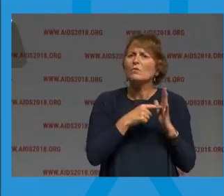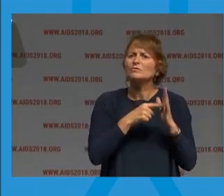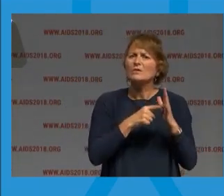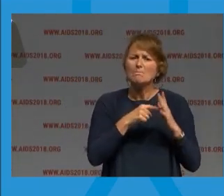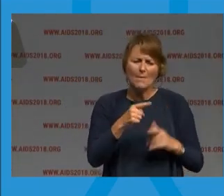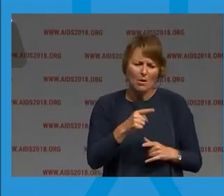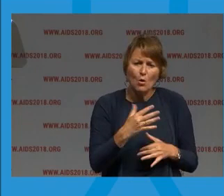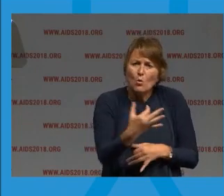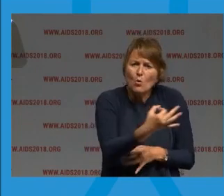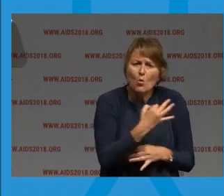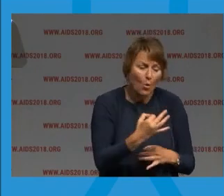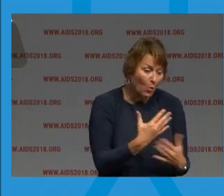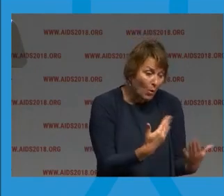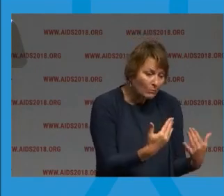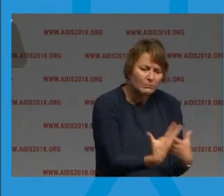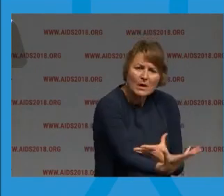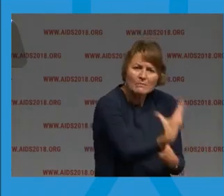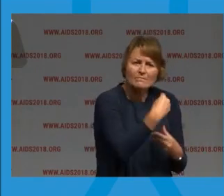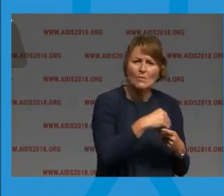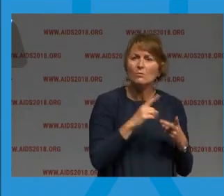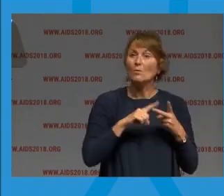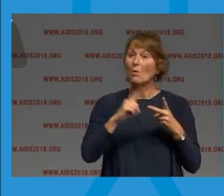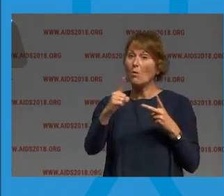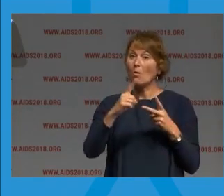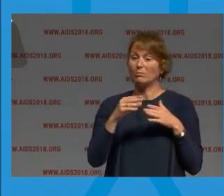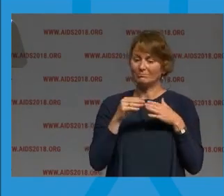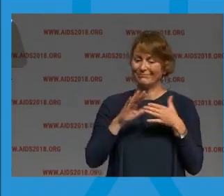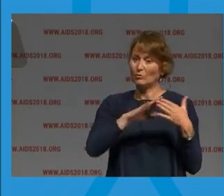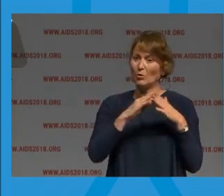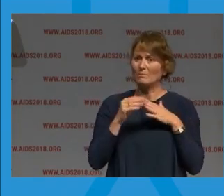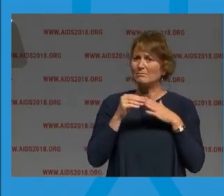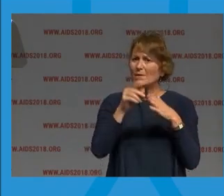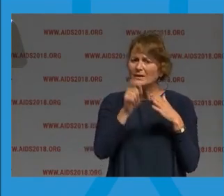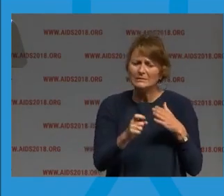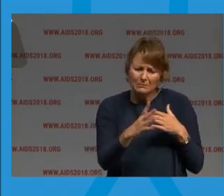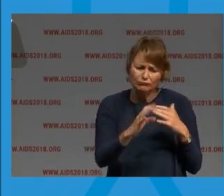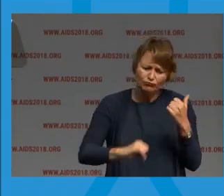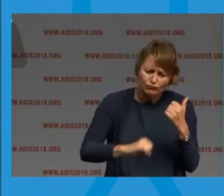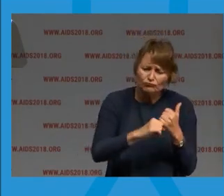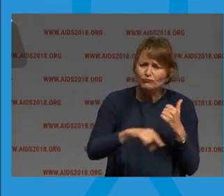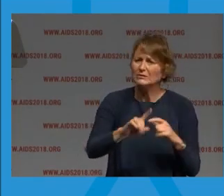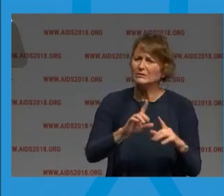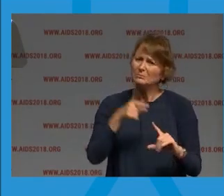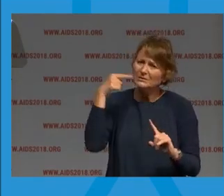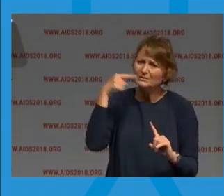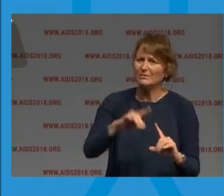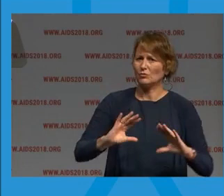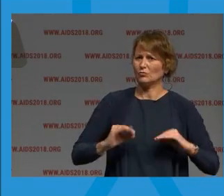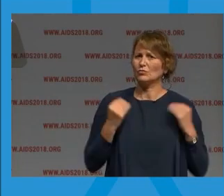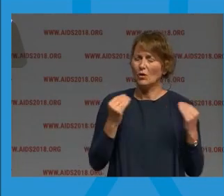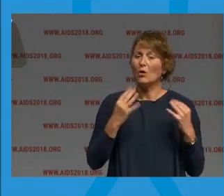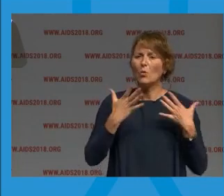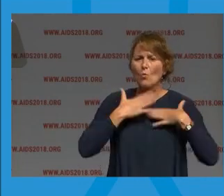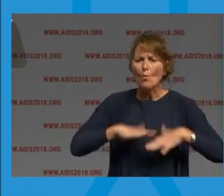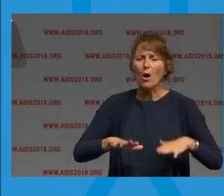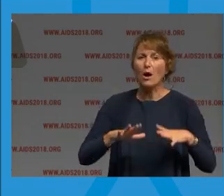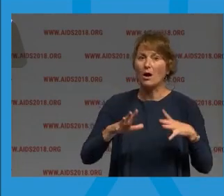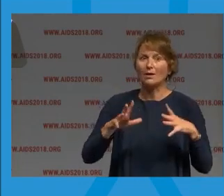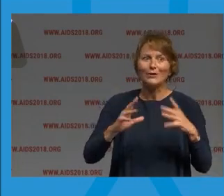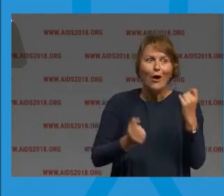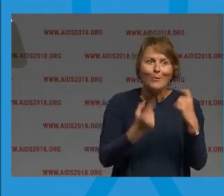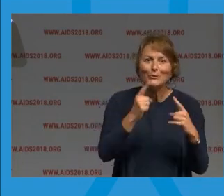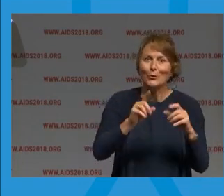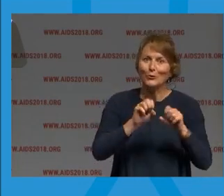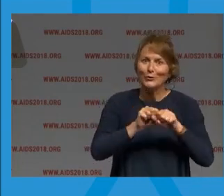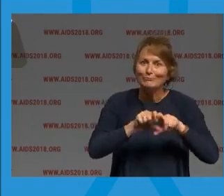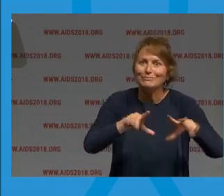voices, supporting community leadership, especially our young people, by spreading opportunity,